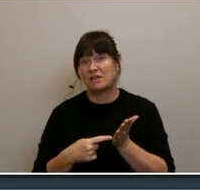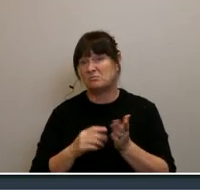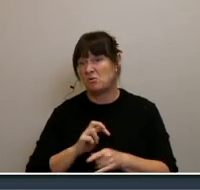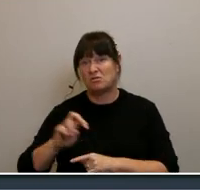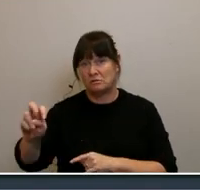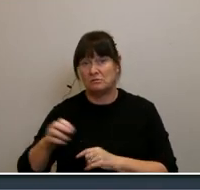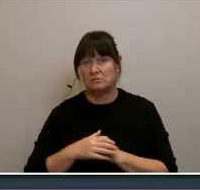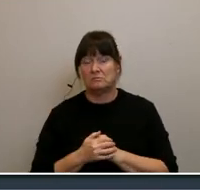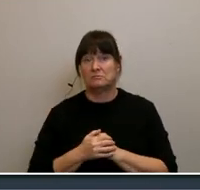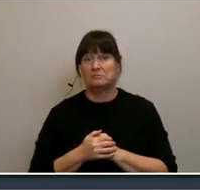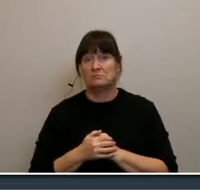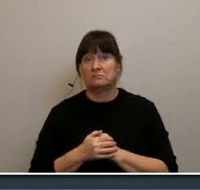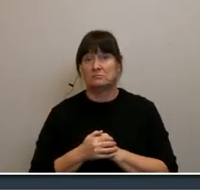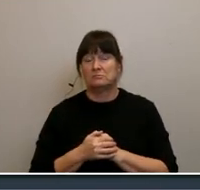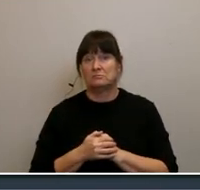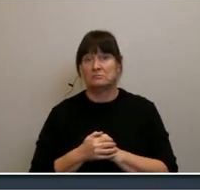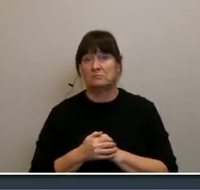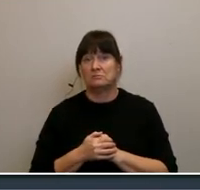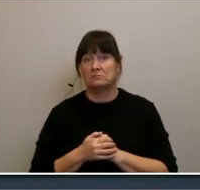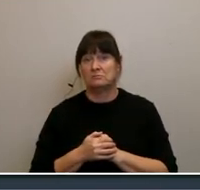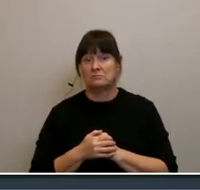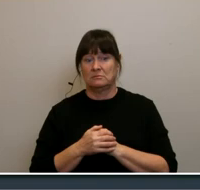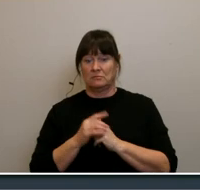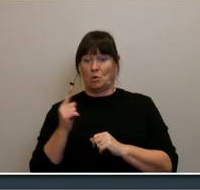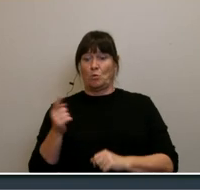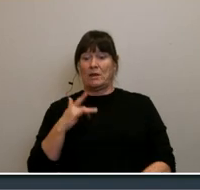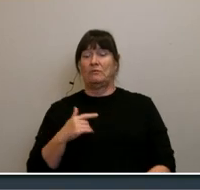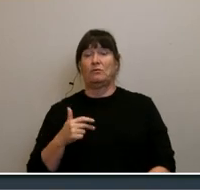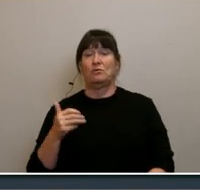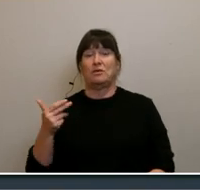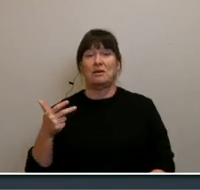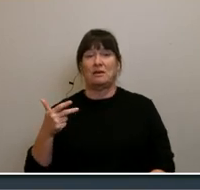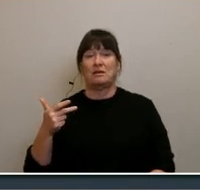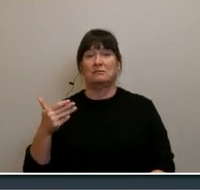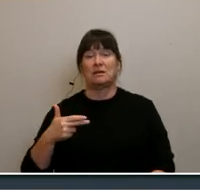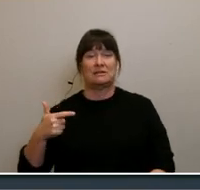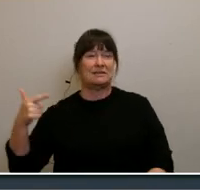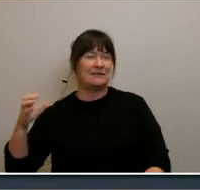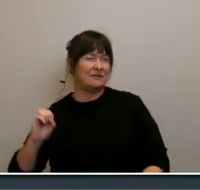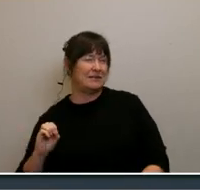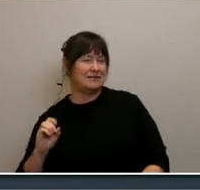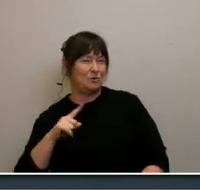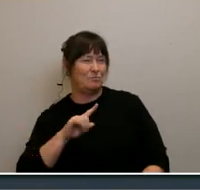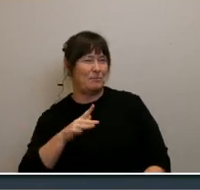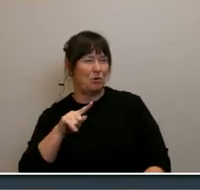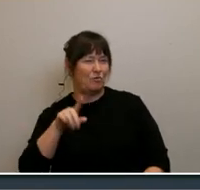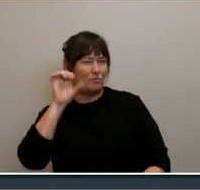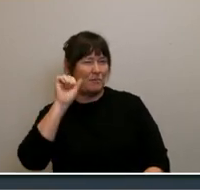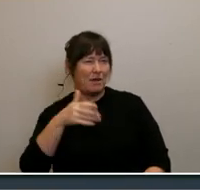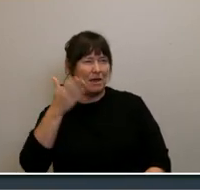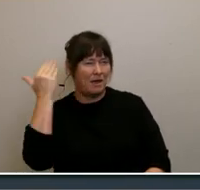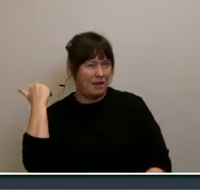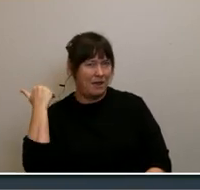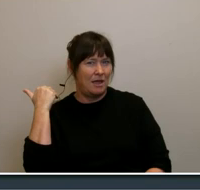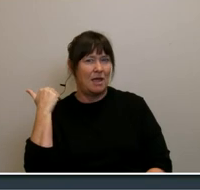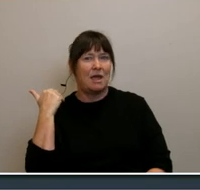be, of course, that this could be overtaken. I mean, we lived through the 1970s, and if you did too, you may remember that there were years